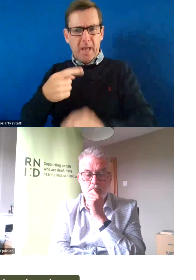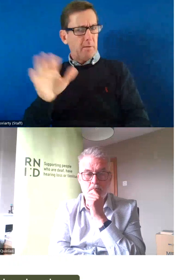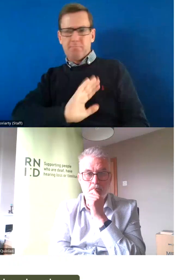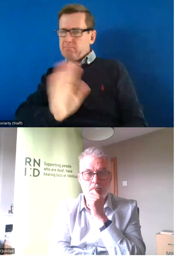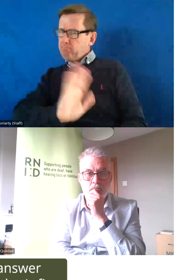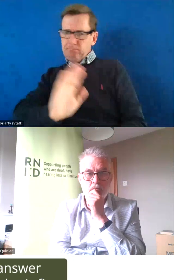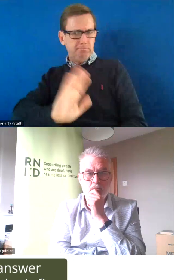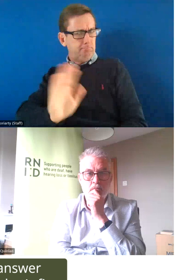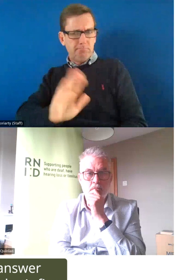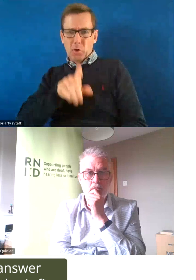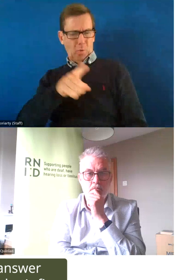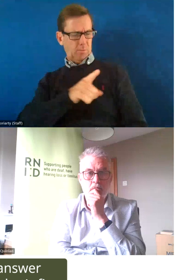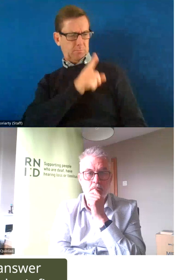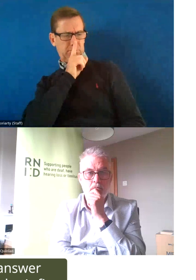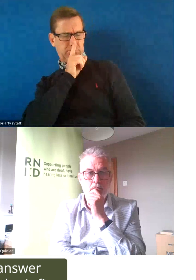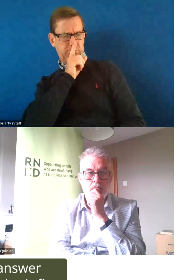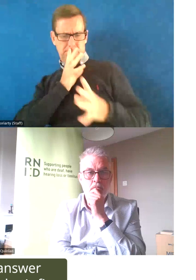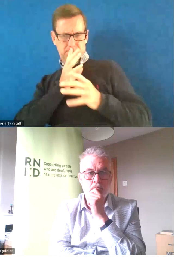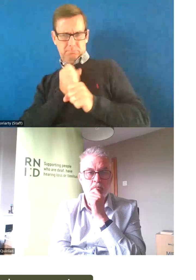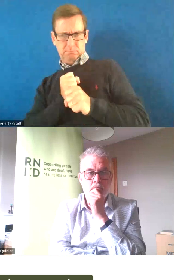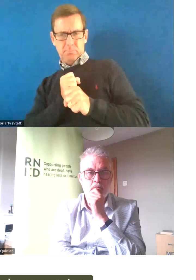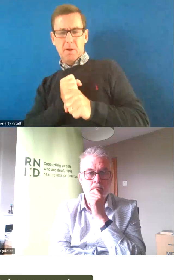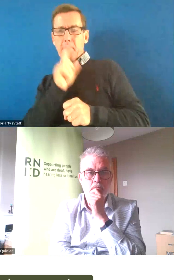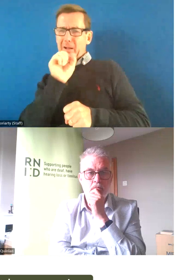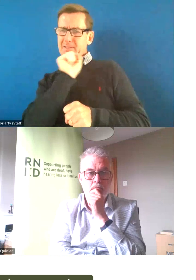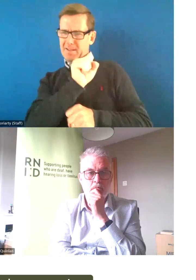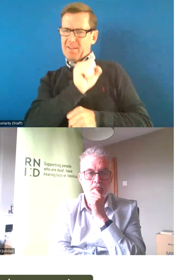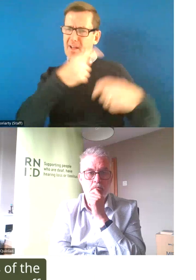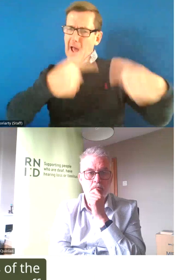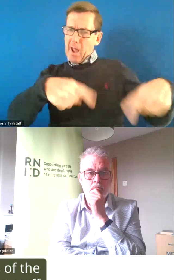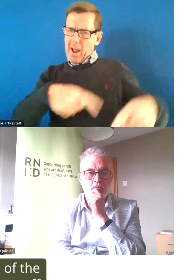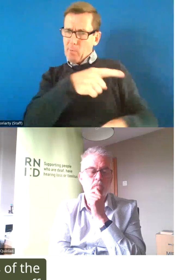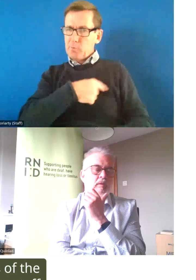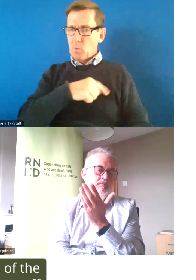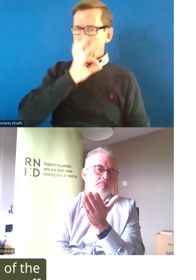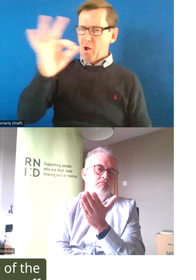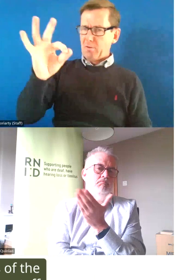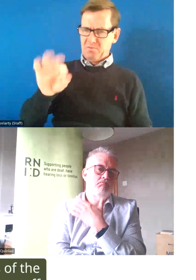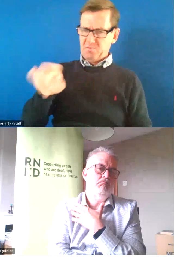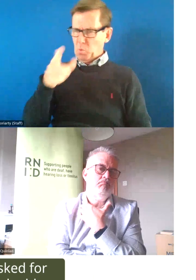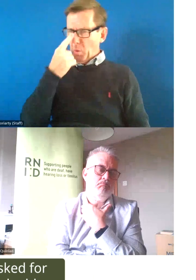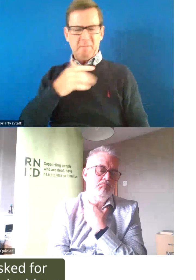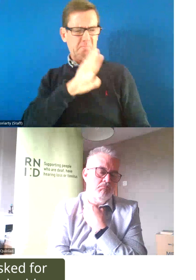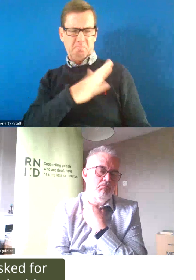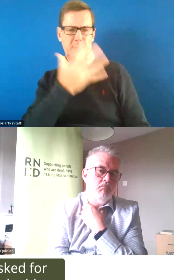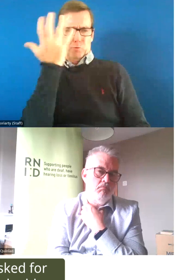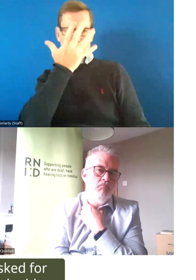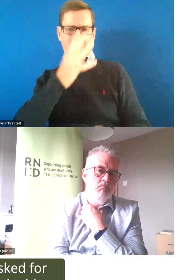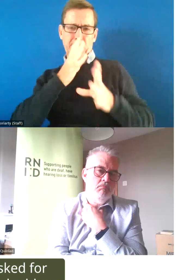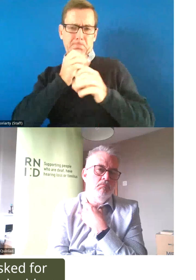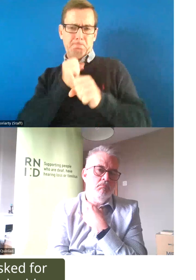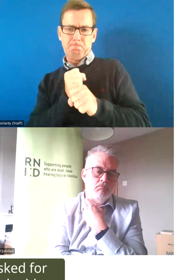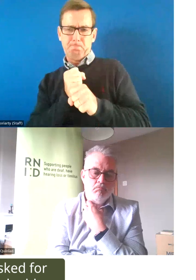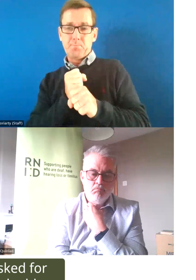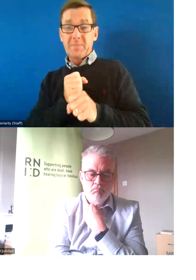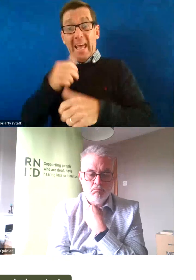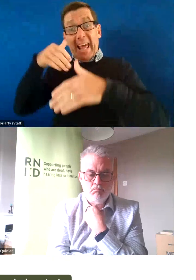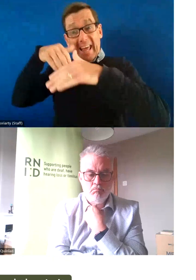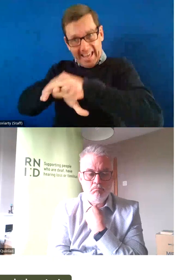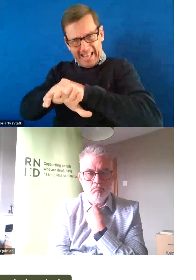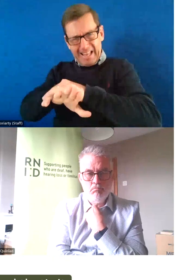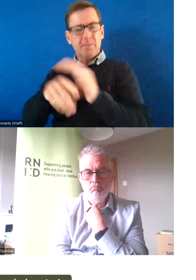allowed to be there. If you don't want to answer their questions, that's fine. You can just keep moving. But in terms of the polling station staff, all you'll be asked for is your name and